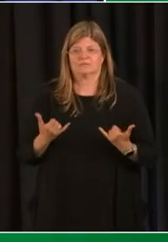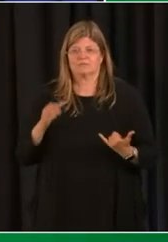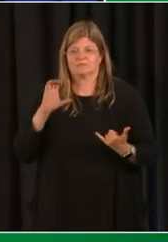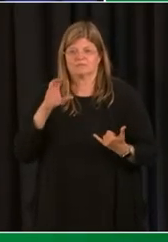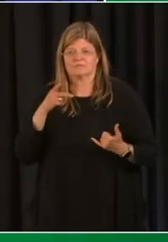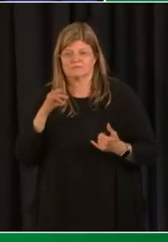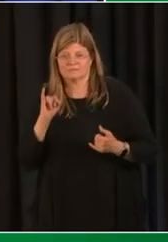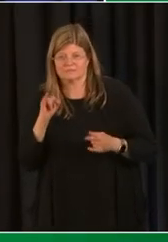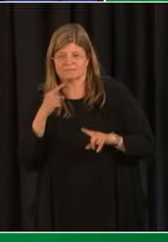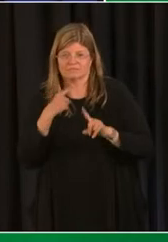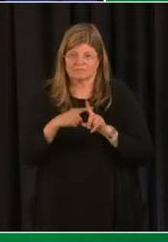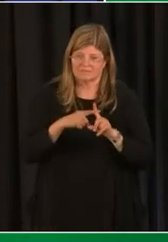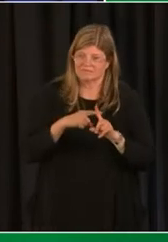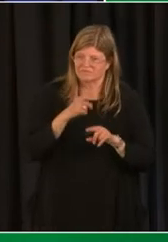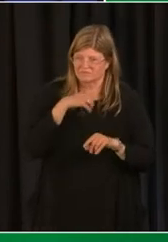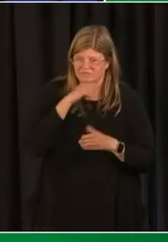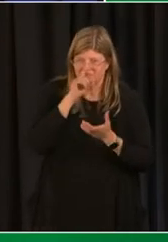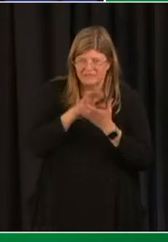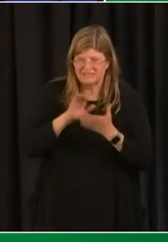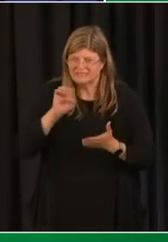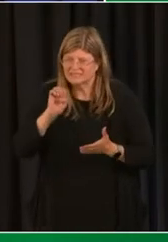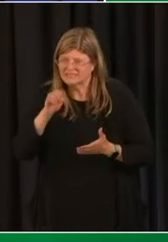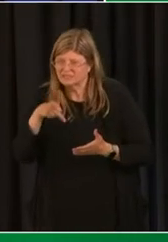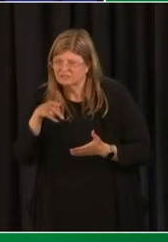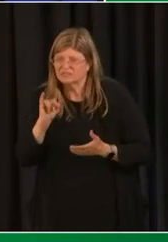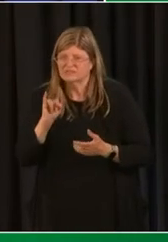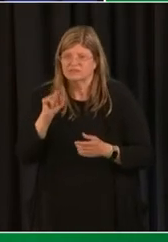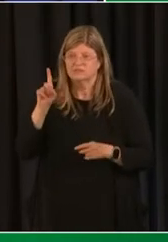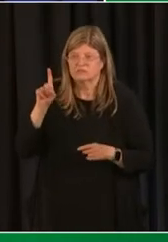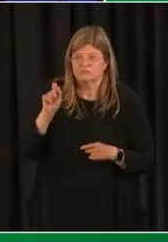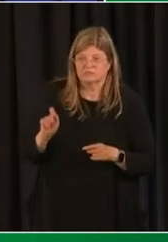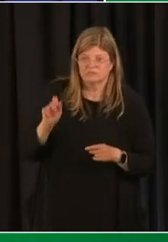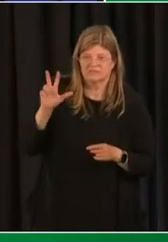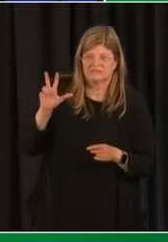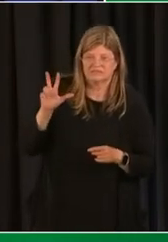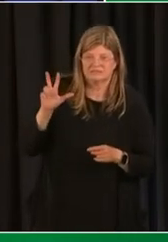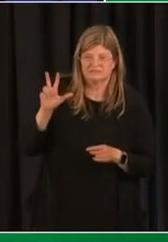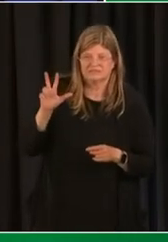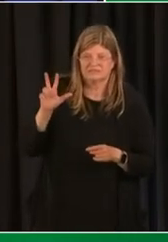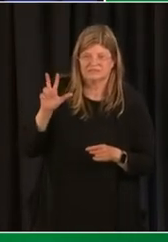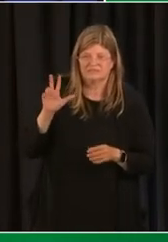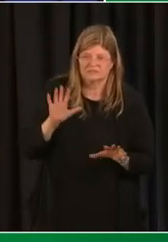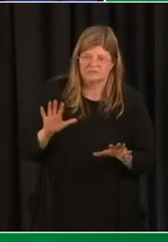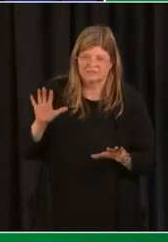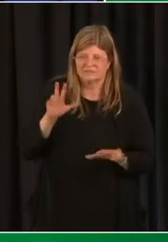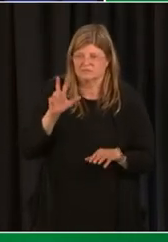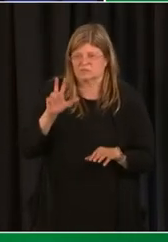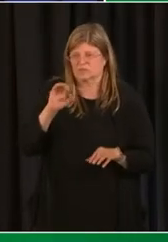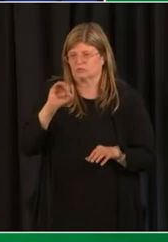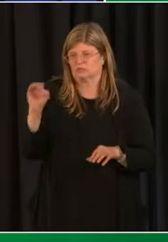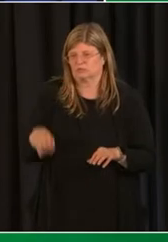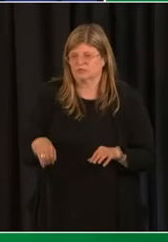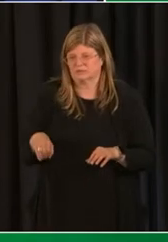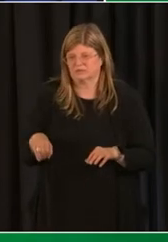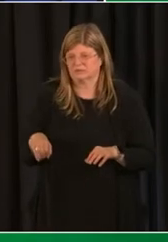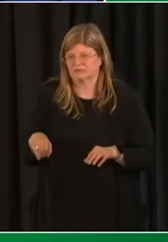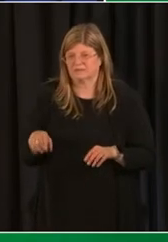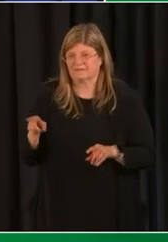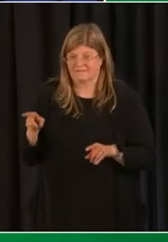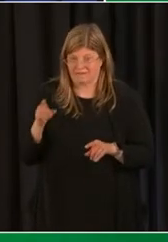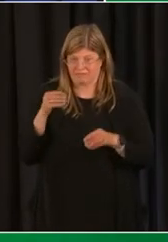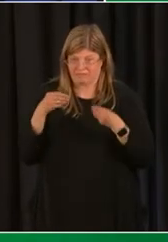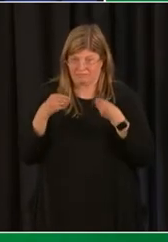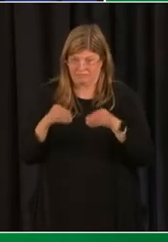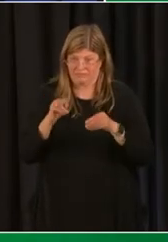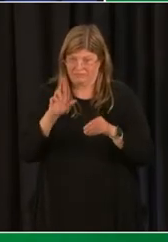plus 2, and I believe CPI is like 1.3. So it would be around 3% increase. If you're in